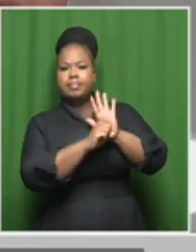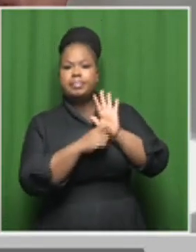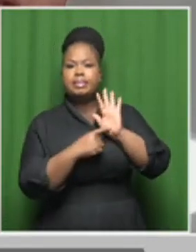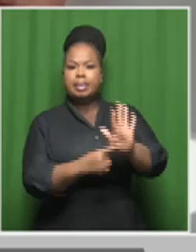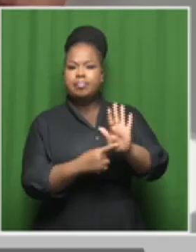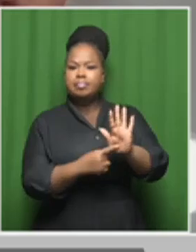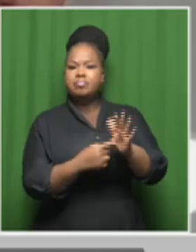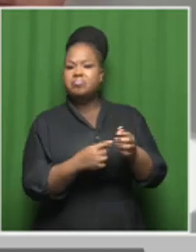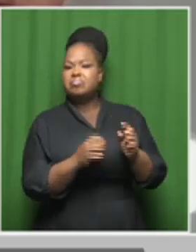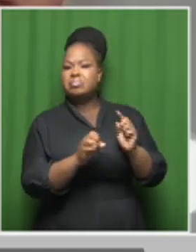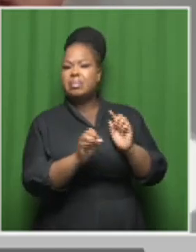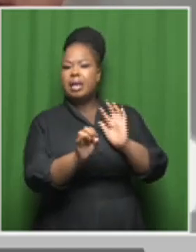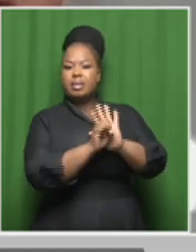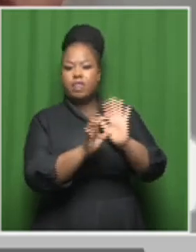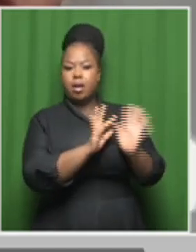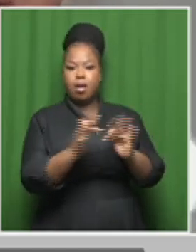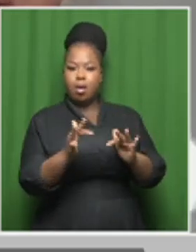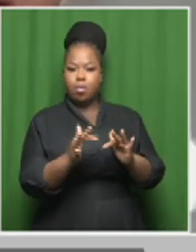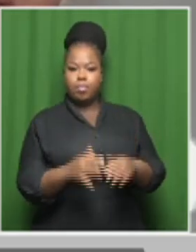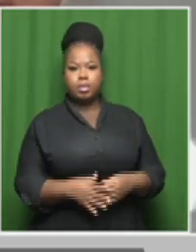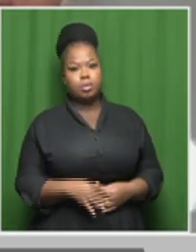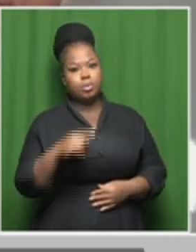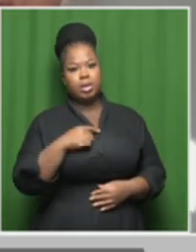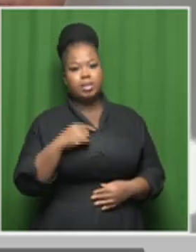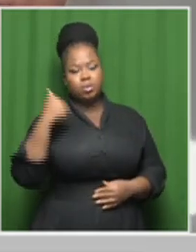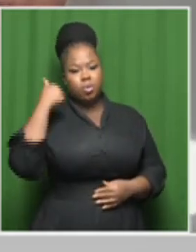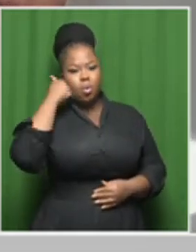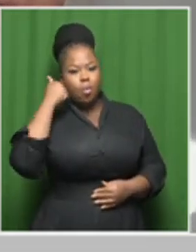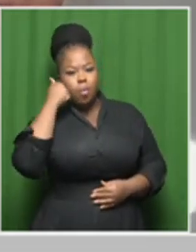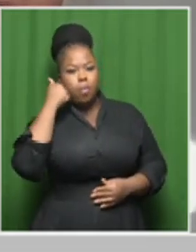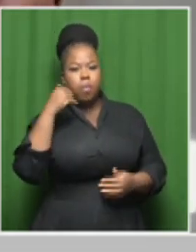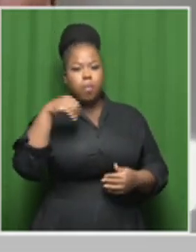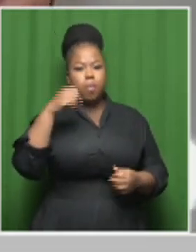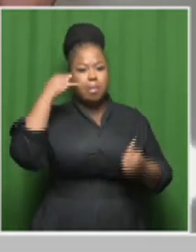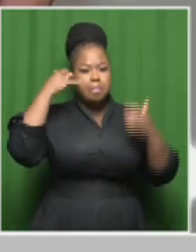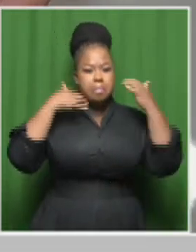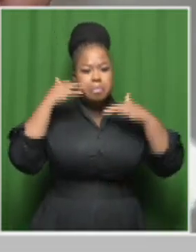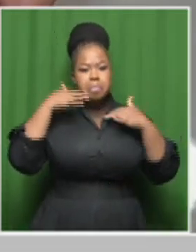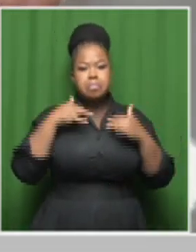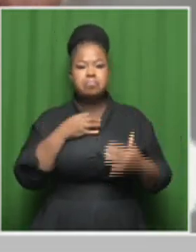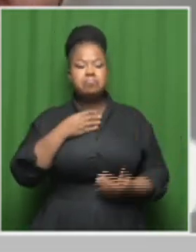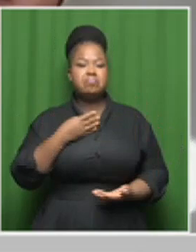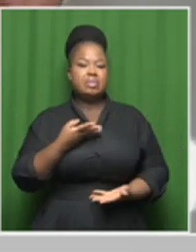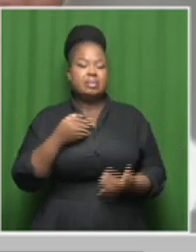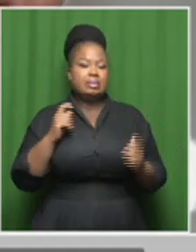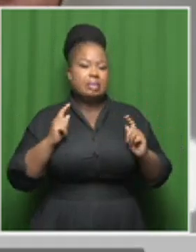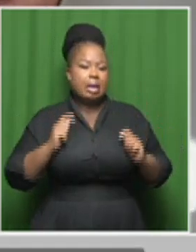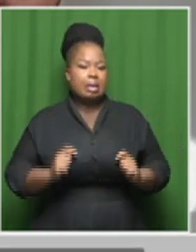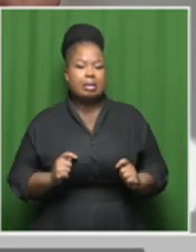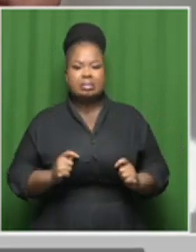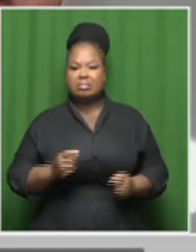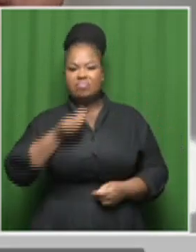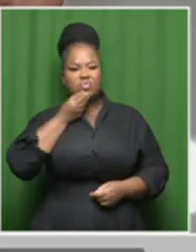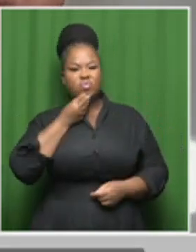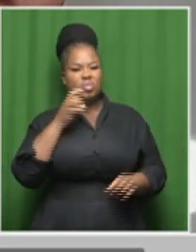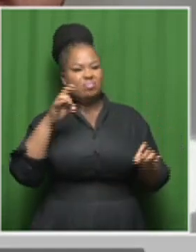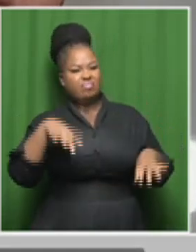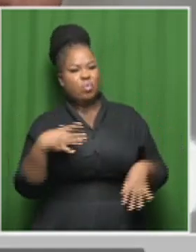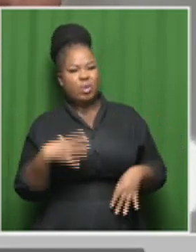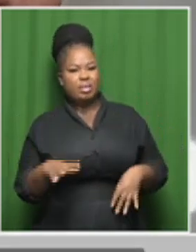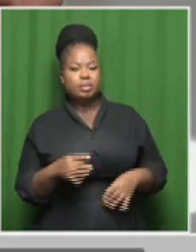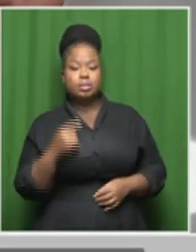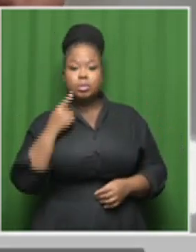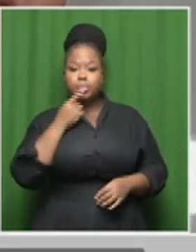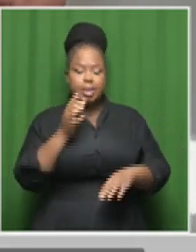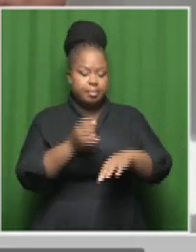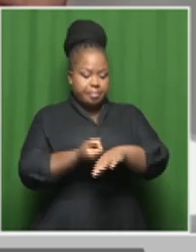mouth disease. I mean, we've seen it's fever, there's sore throat, tiredness and loss of appetite amongst other indicators. There's also